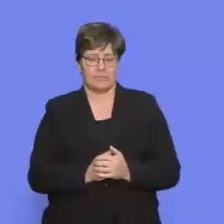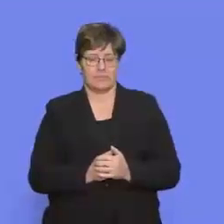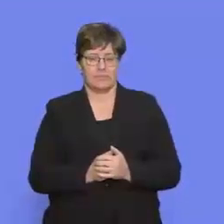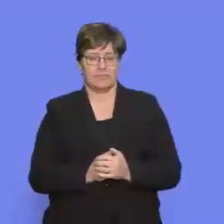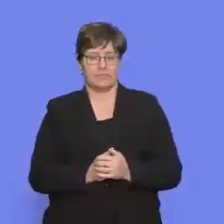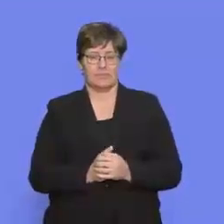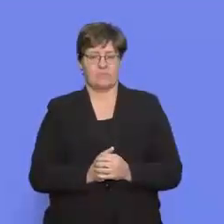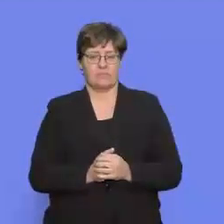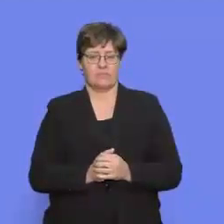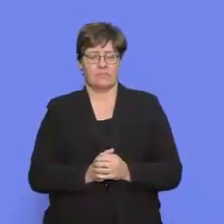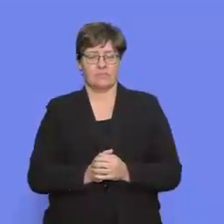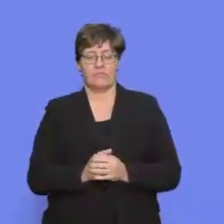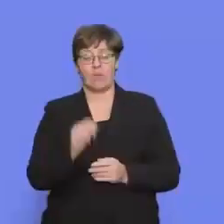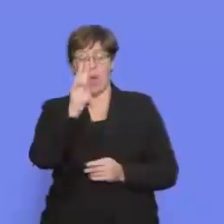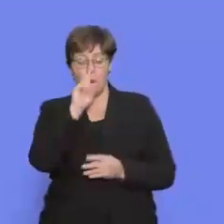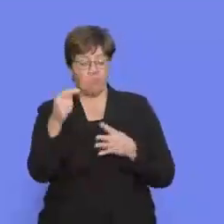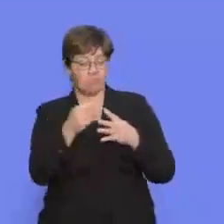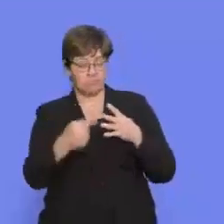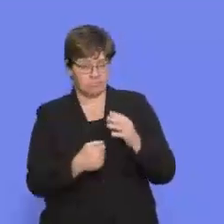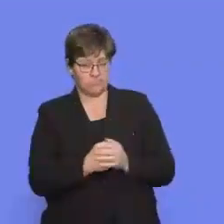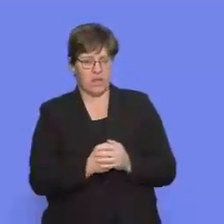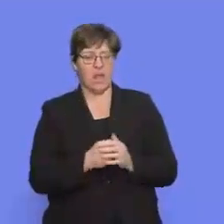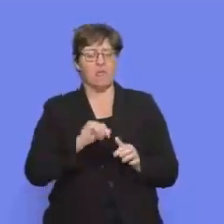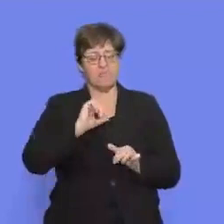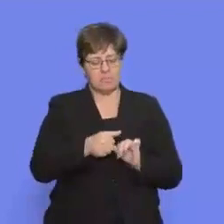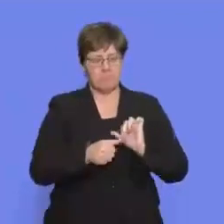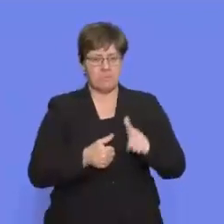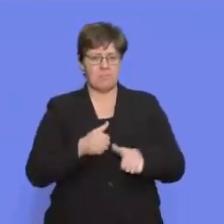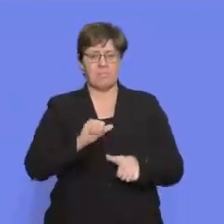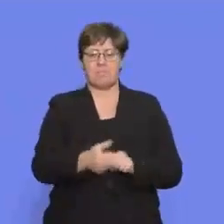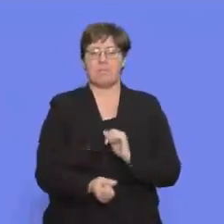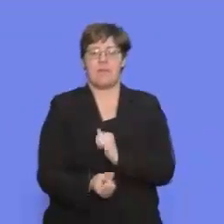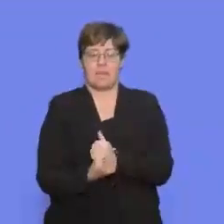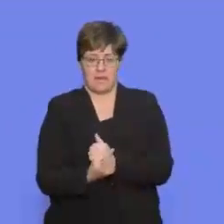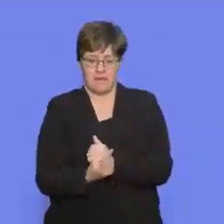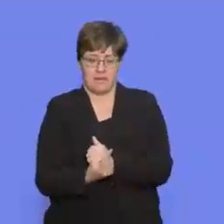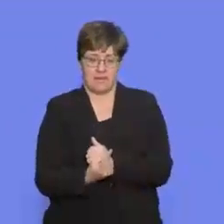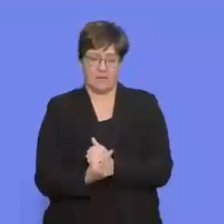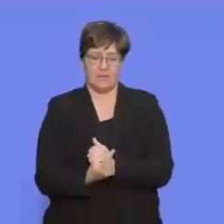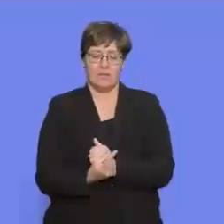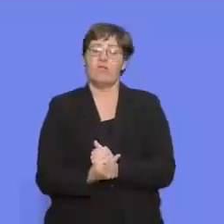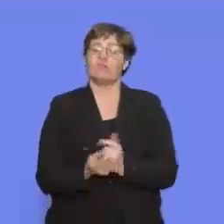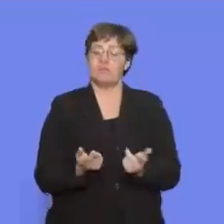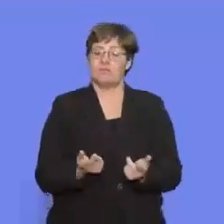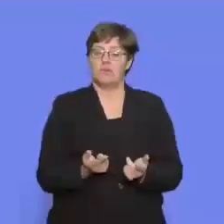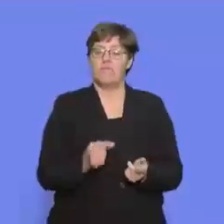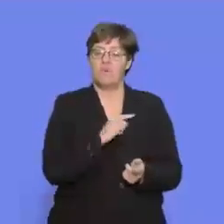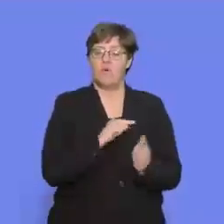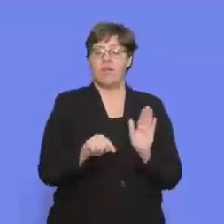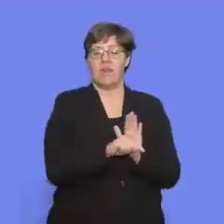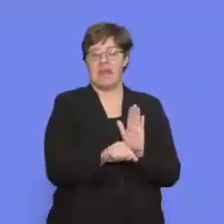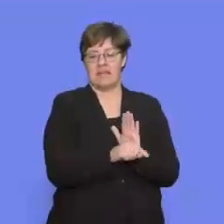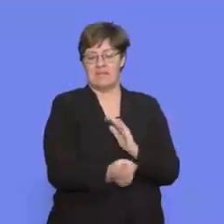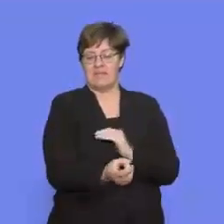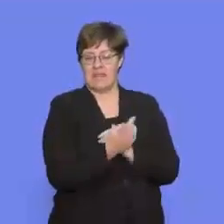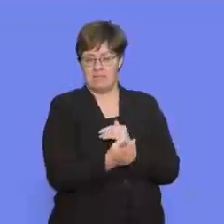at the following sequence of events for what to take place for negative feedback